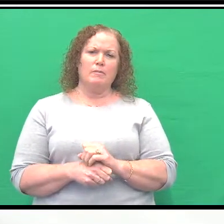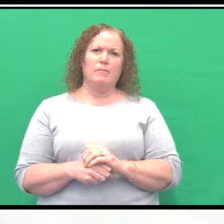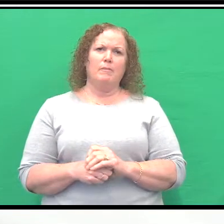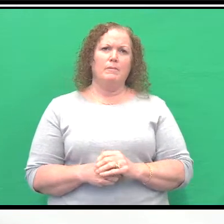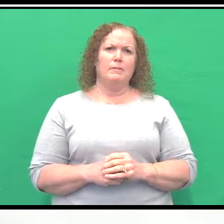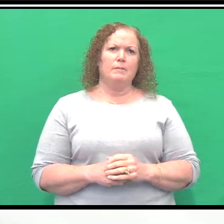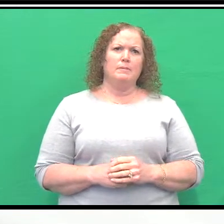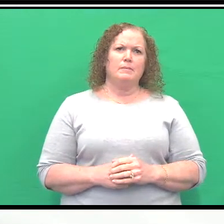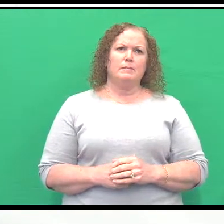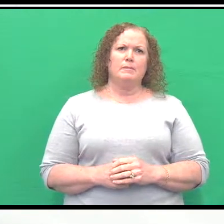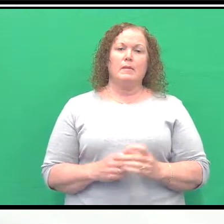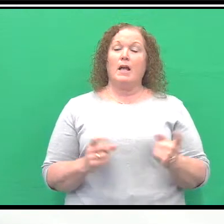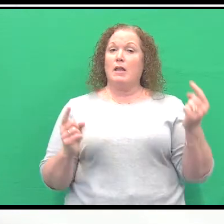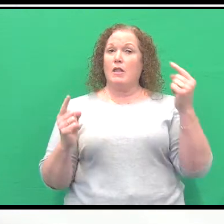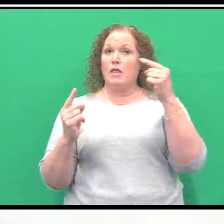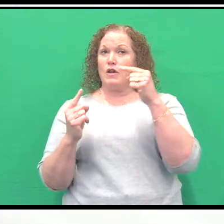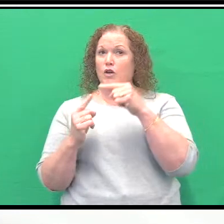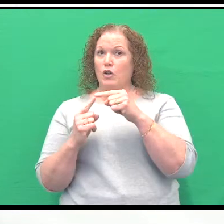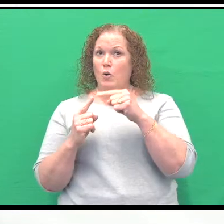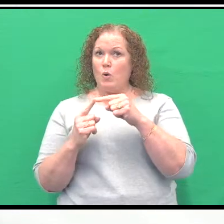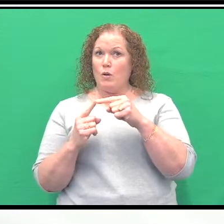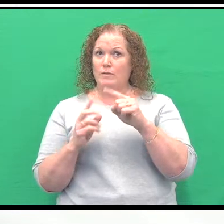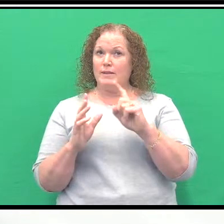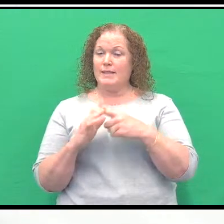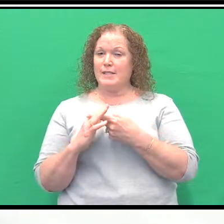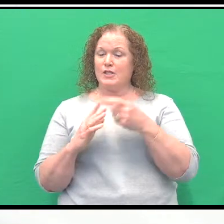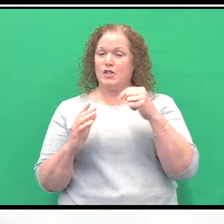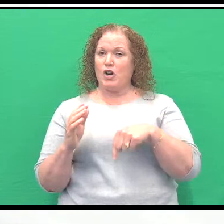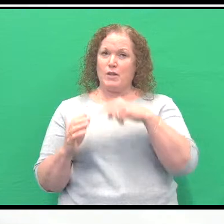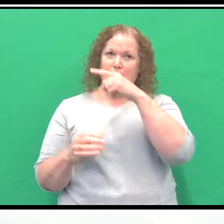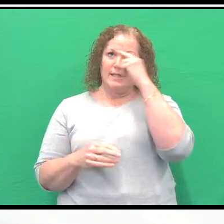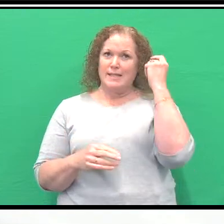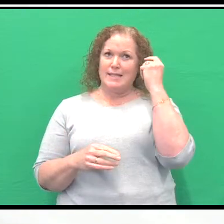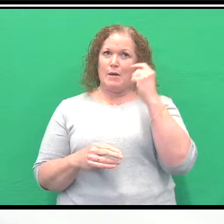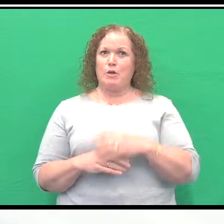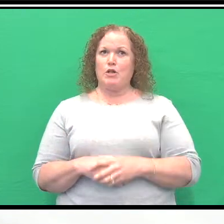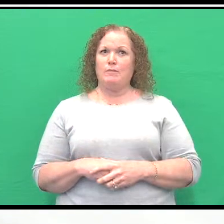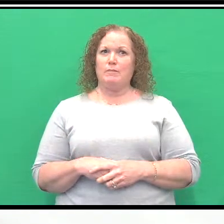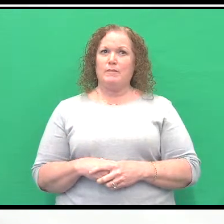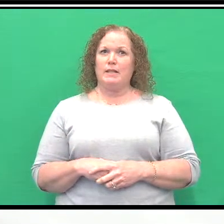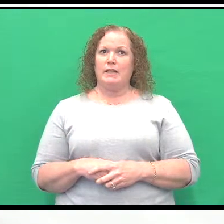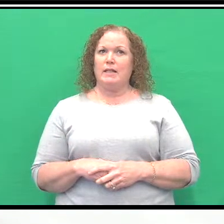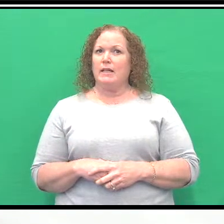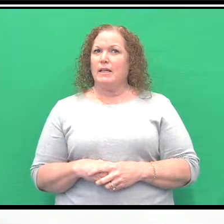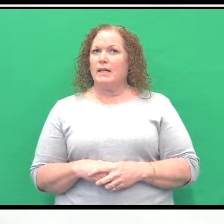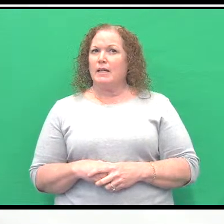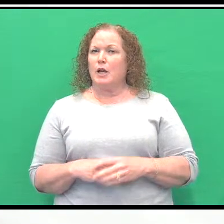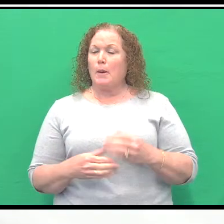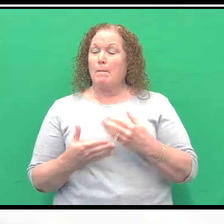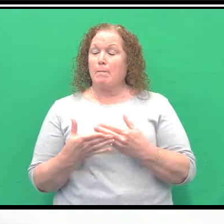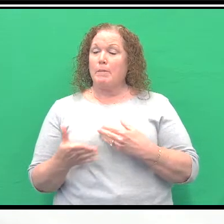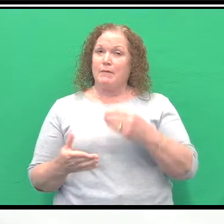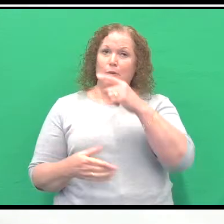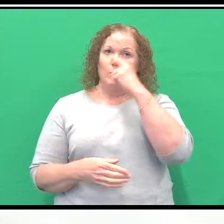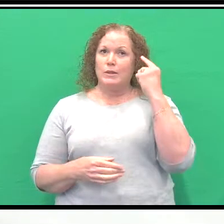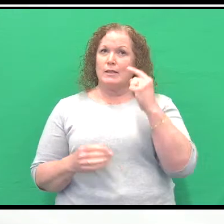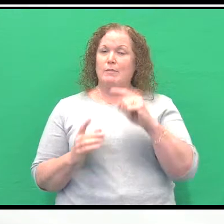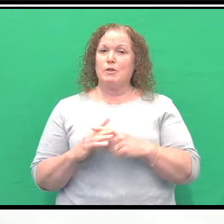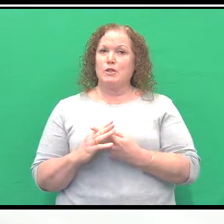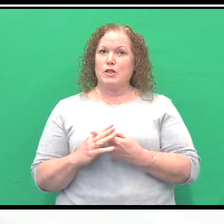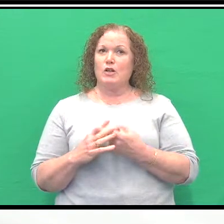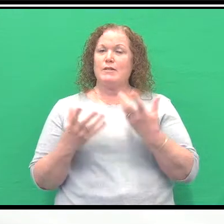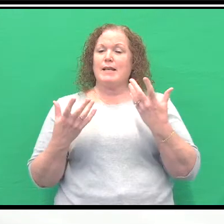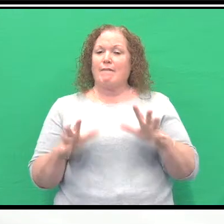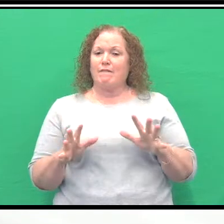The goal is to start it this summer, and actually before the summer starts, so we can try to finish it before the summer.